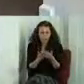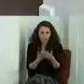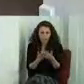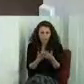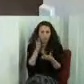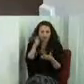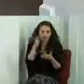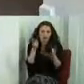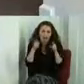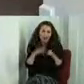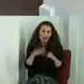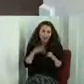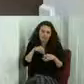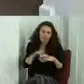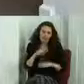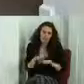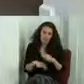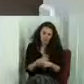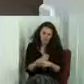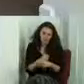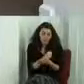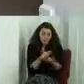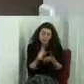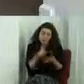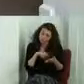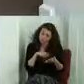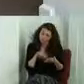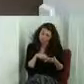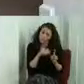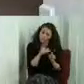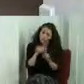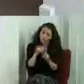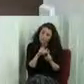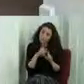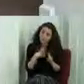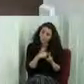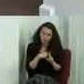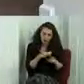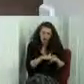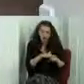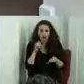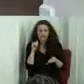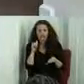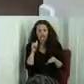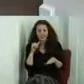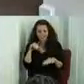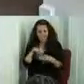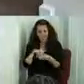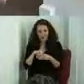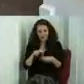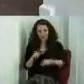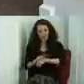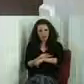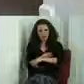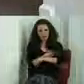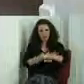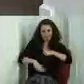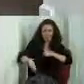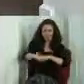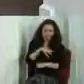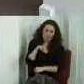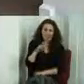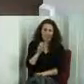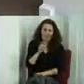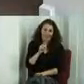manifest in the world. The scripture reading reminded us that we have been called into a sheep pen. Now, again,